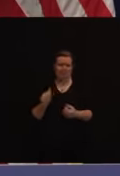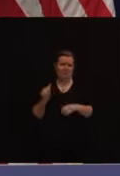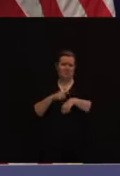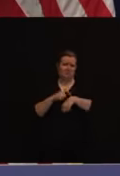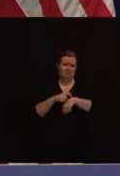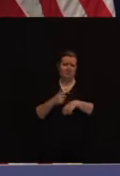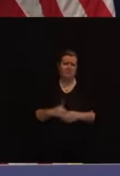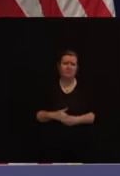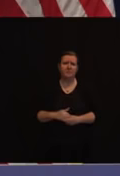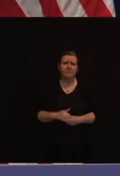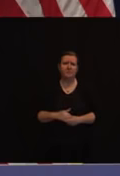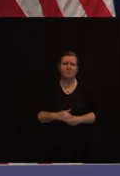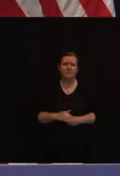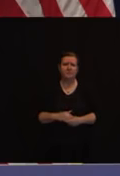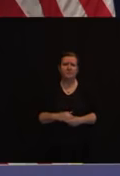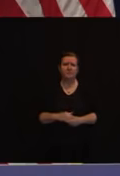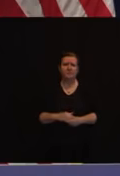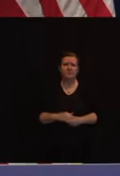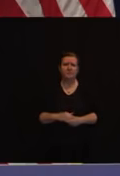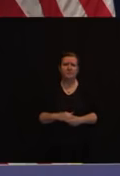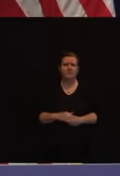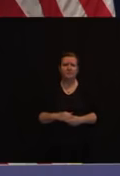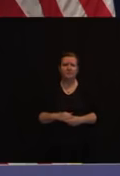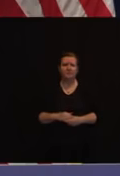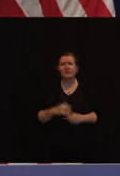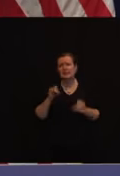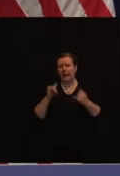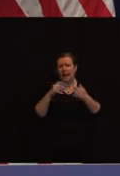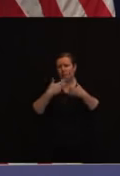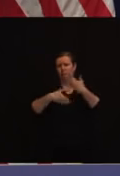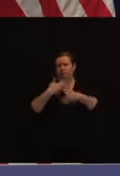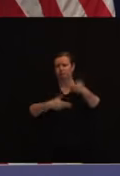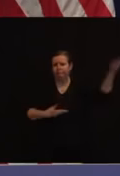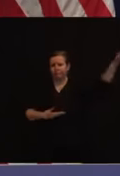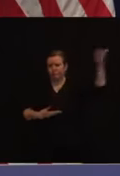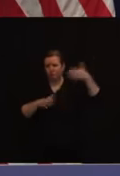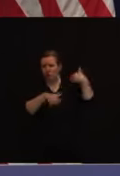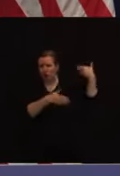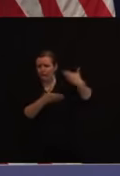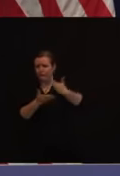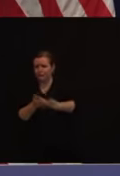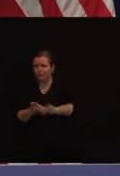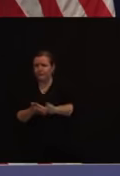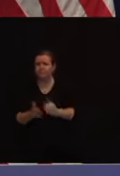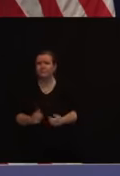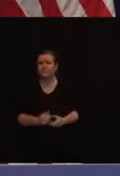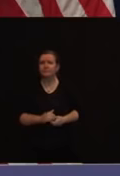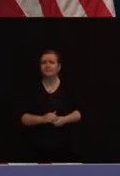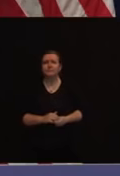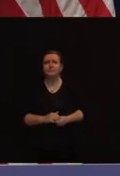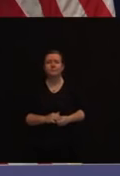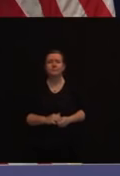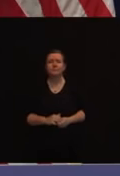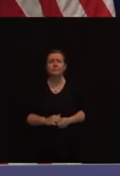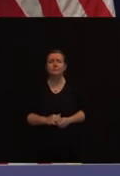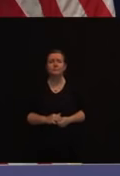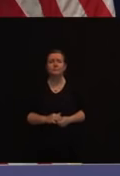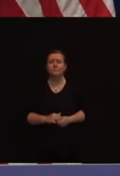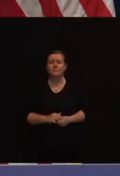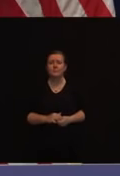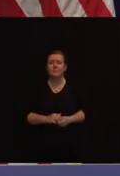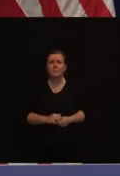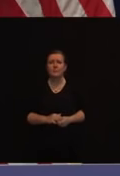happening as we speak in terms of getting to where they need to get to. I believe this is a full